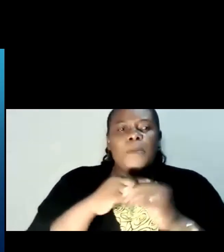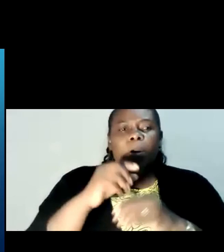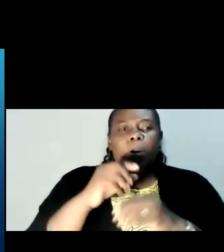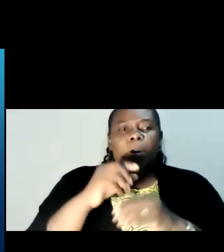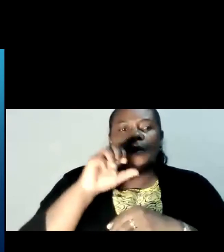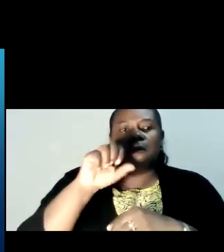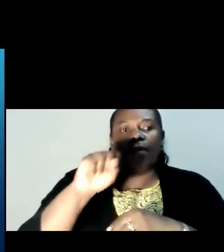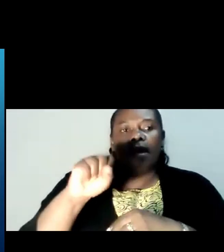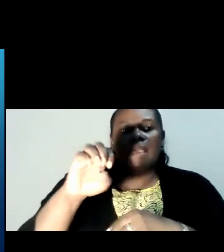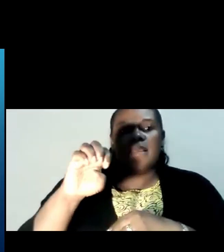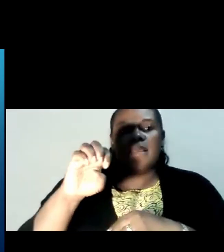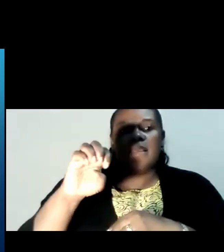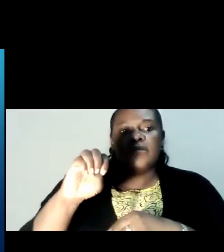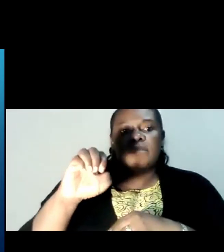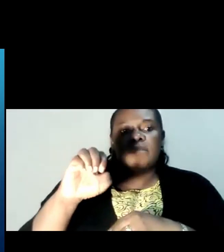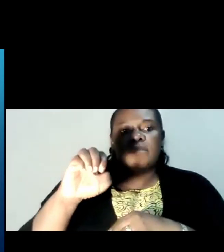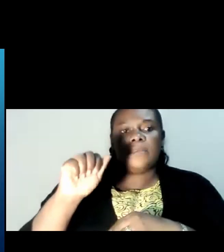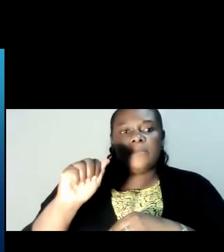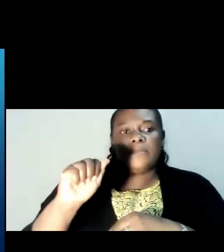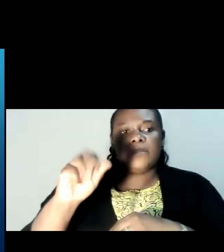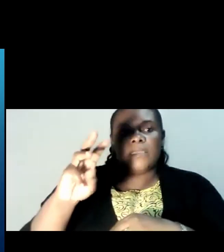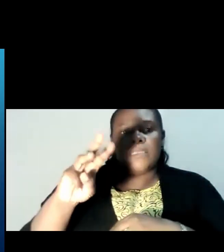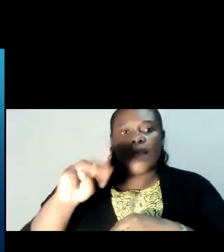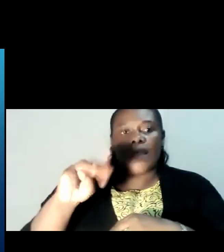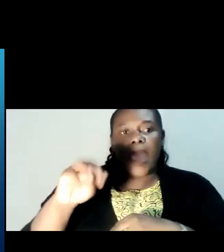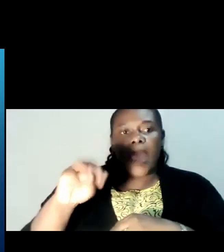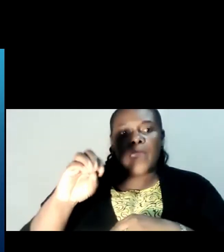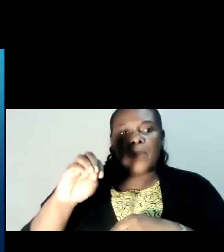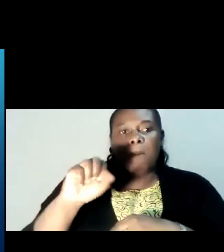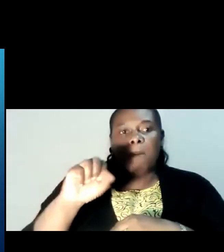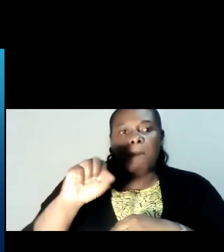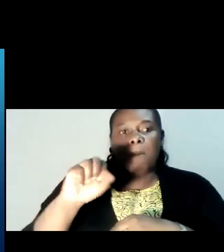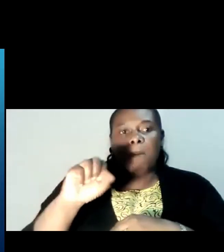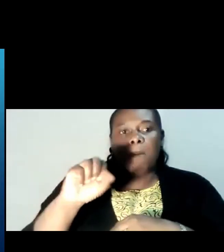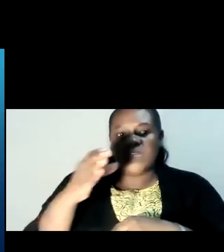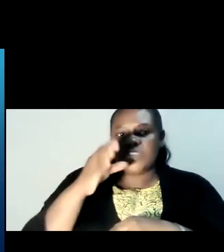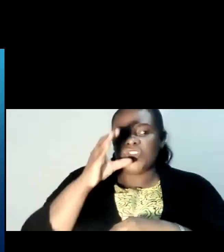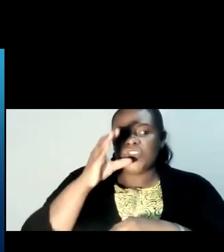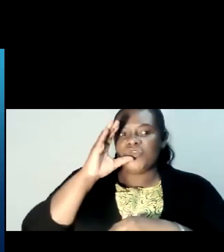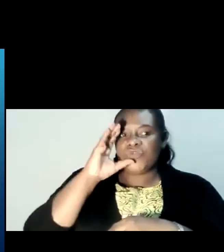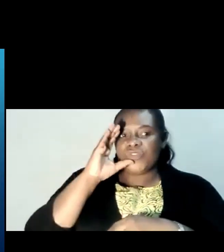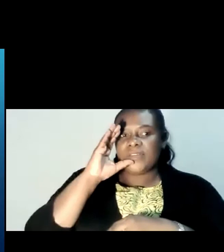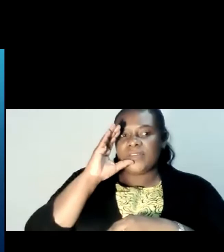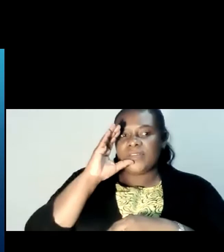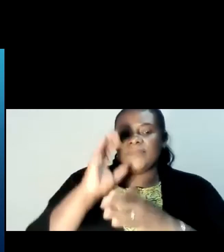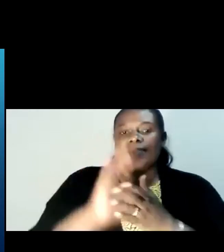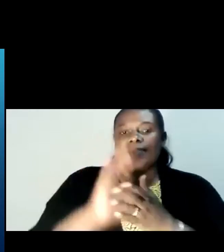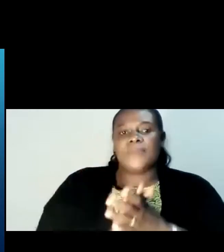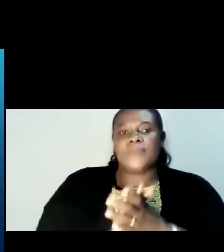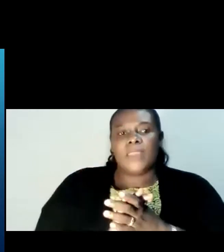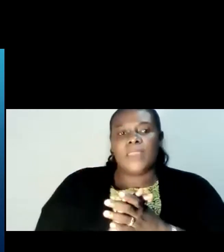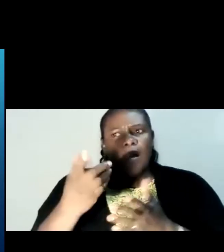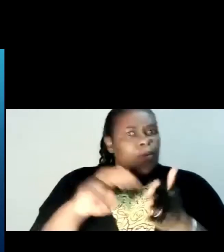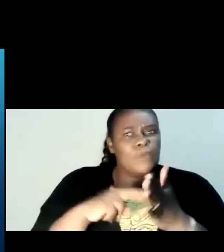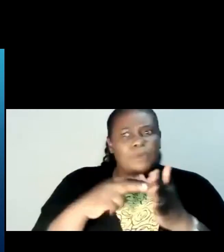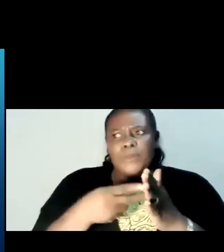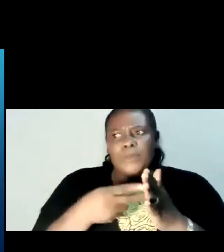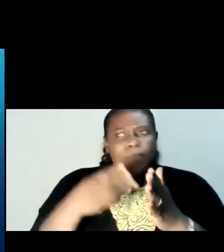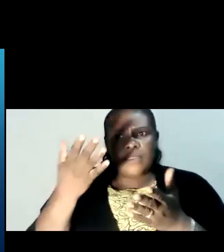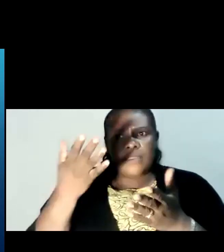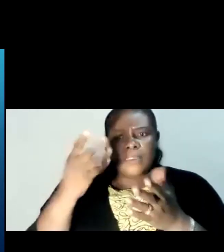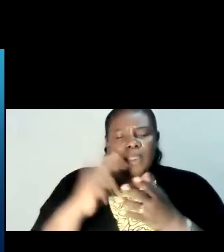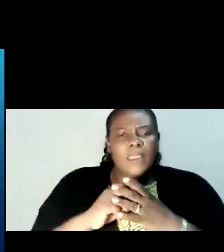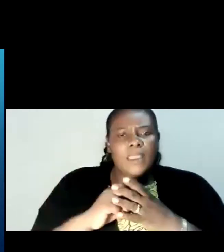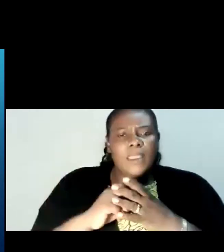So when this person is talking about sea moss, do they mean sea moss in its